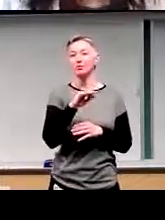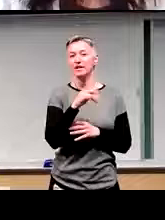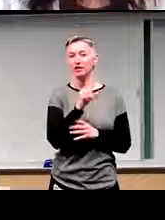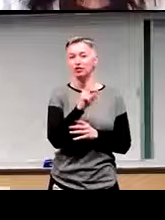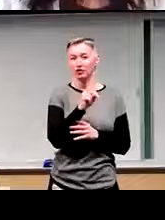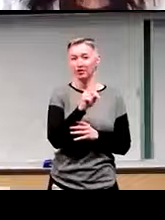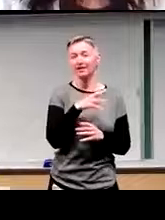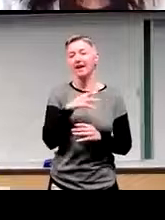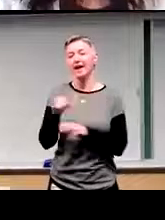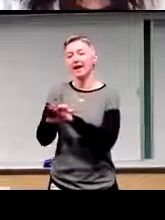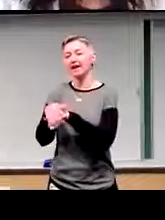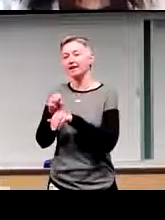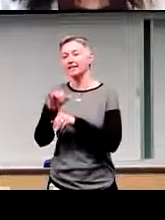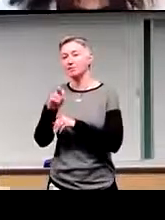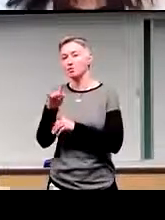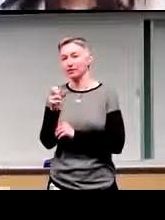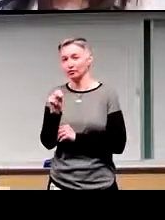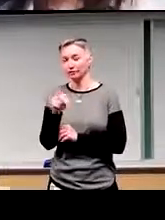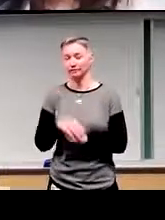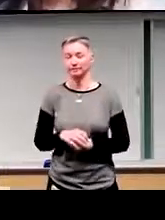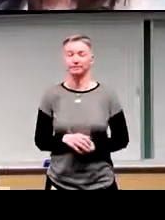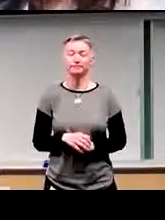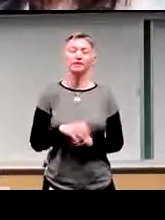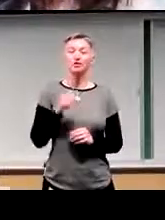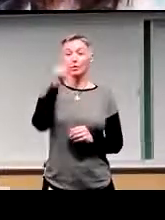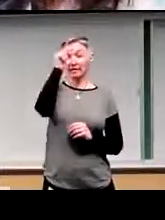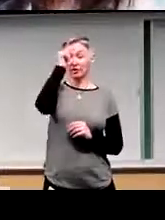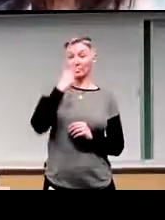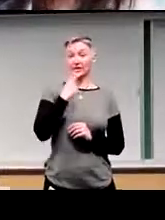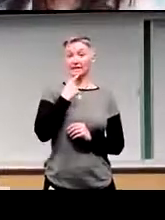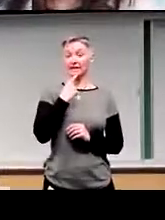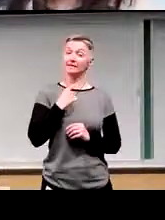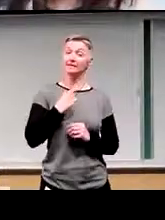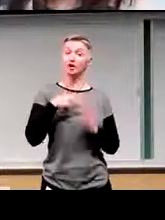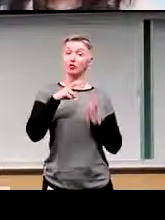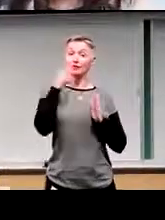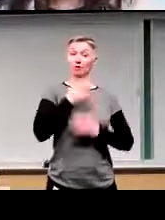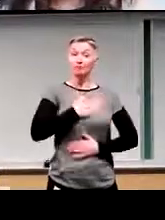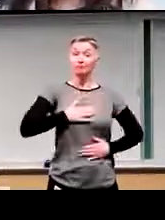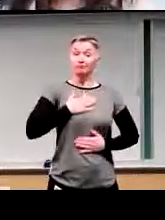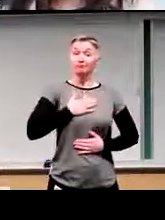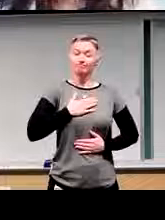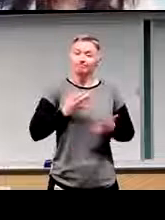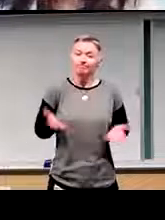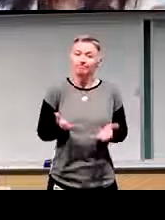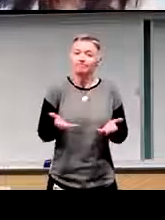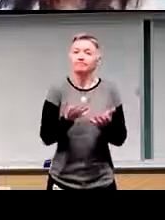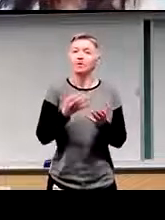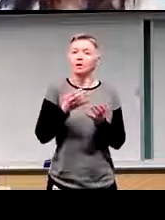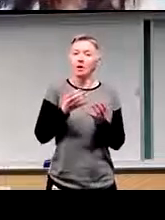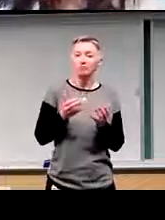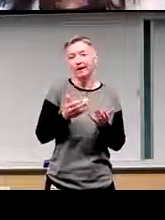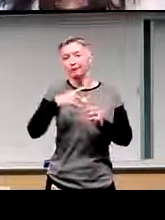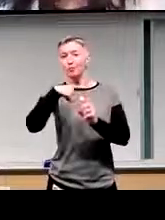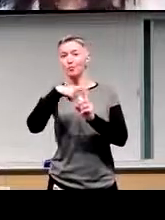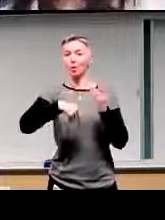So according to these theories, leisure reading builds prosocial skills by